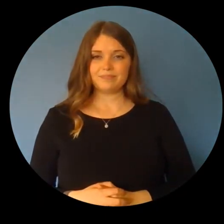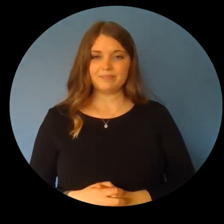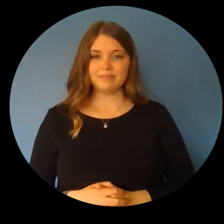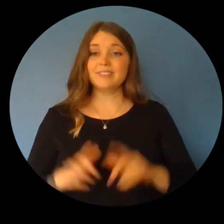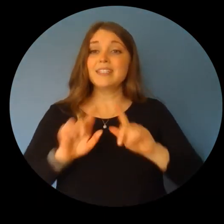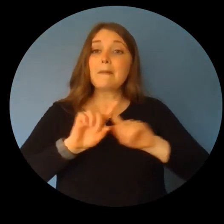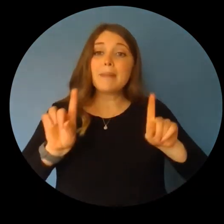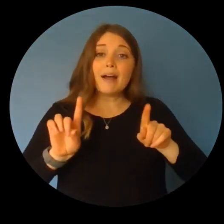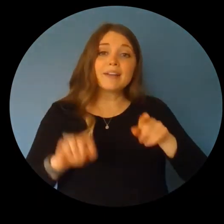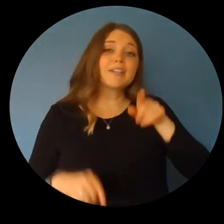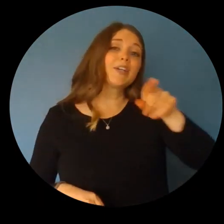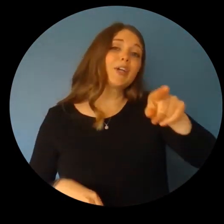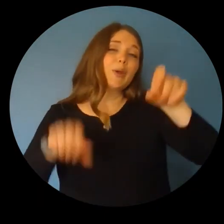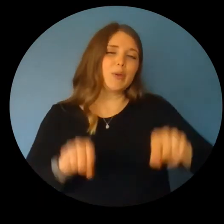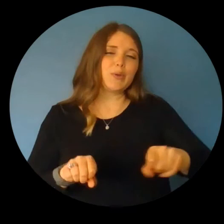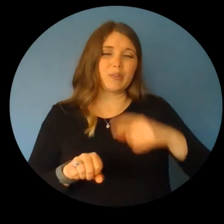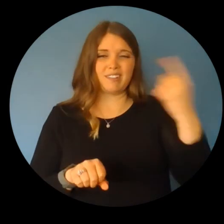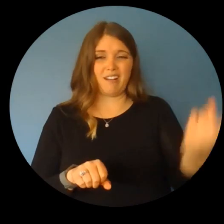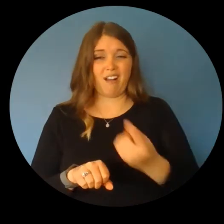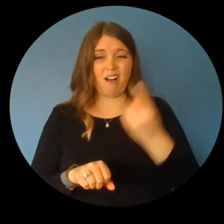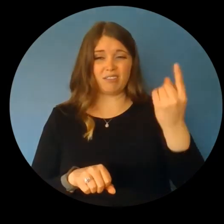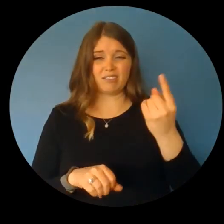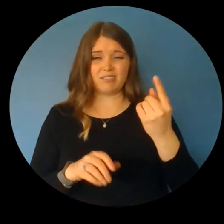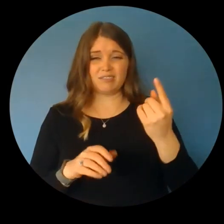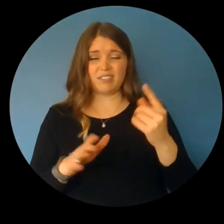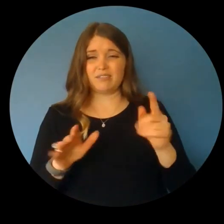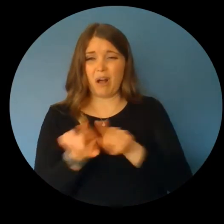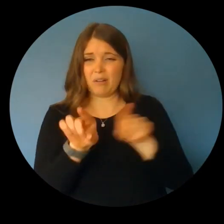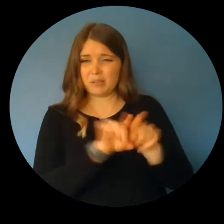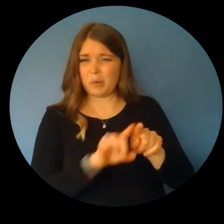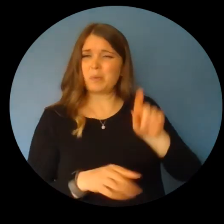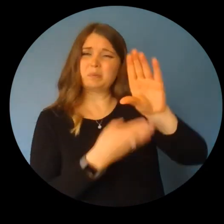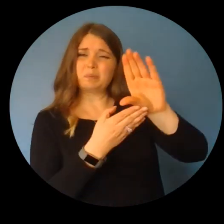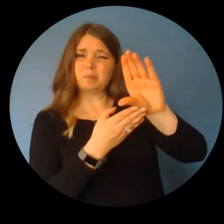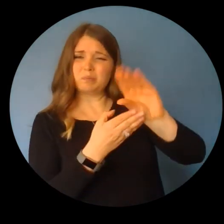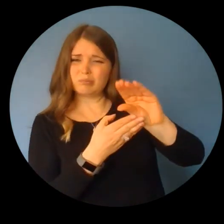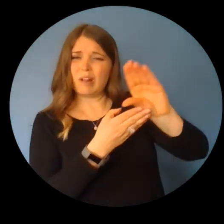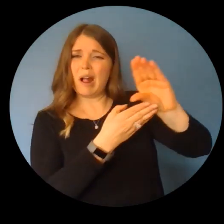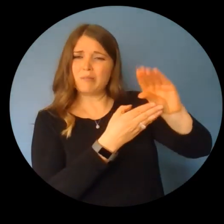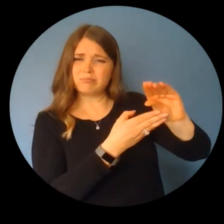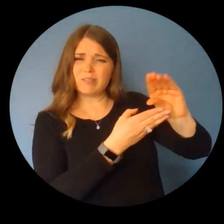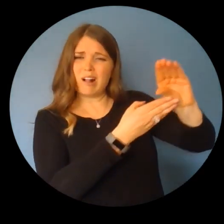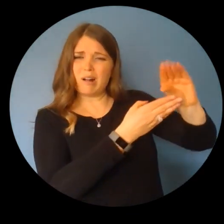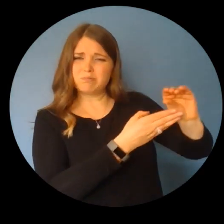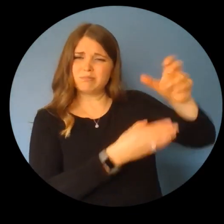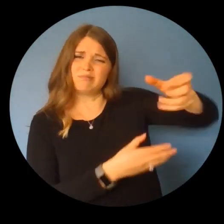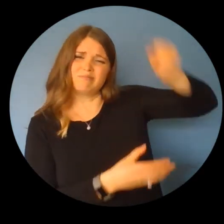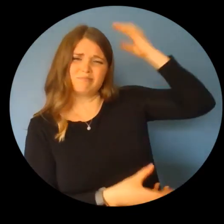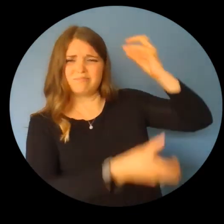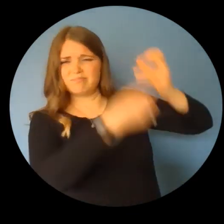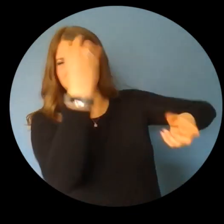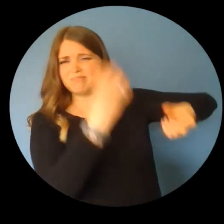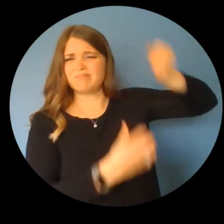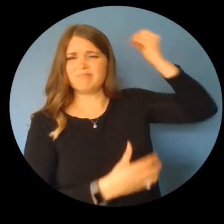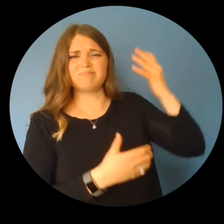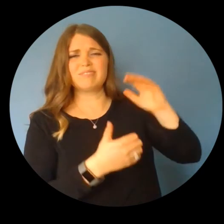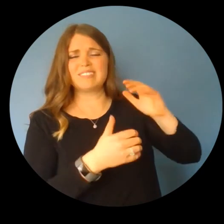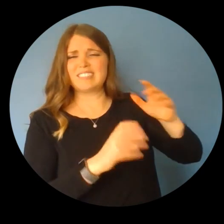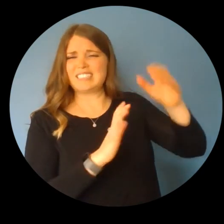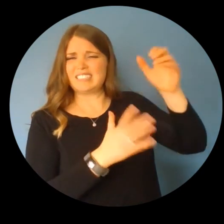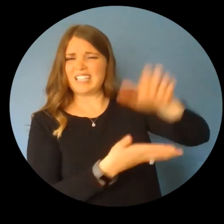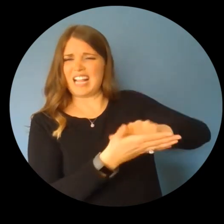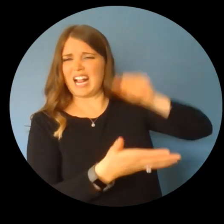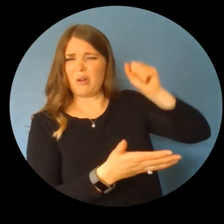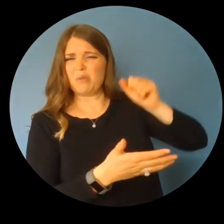But you can also dip into a bucket and take out some good feelings. You dip into a bucket when you make fun of